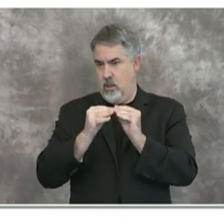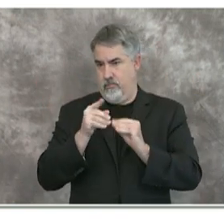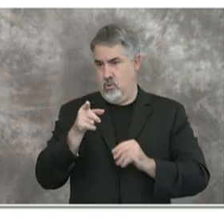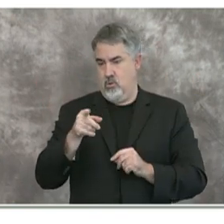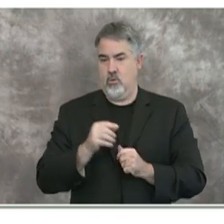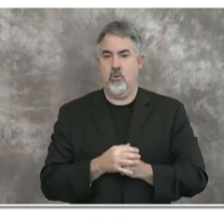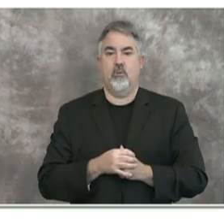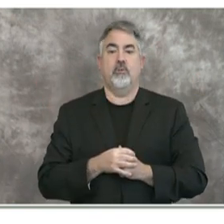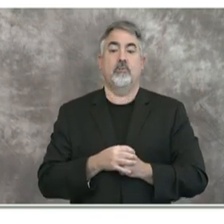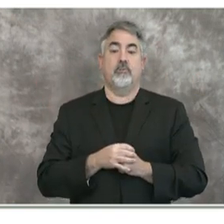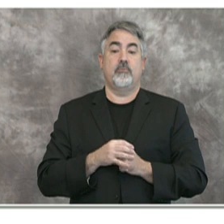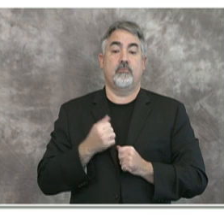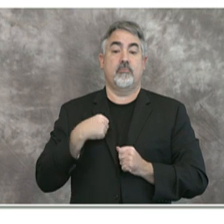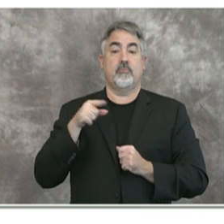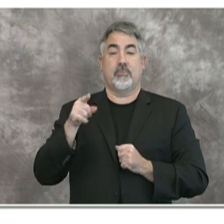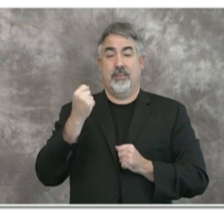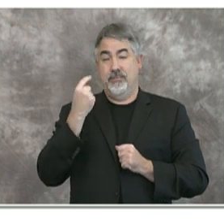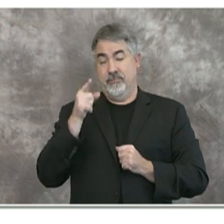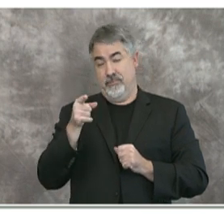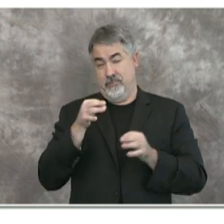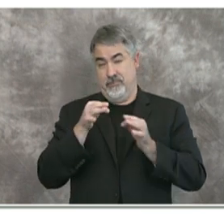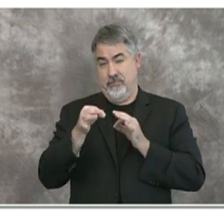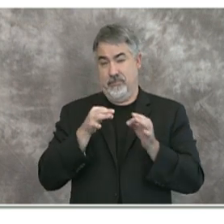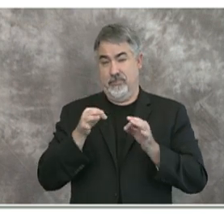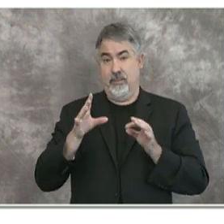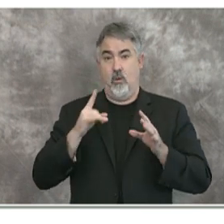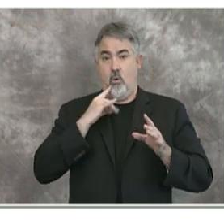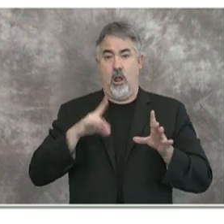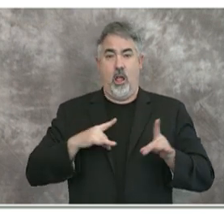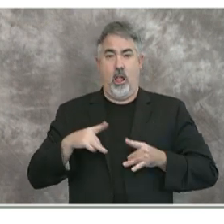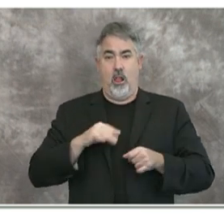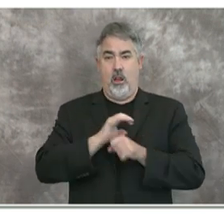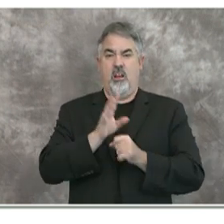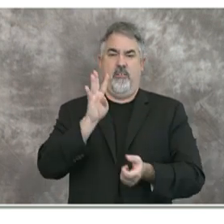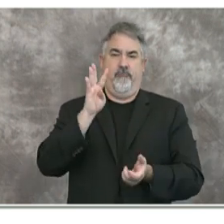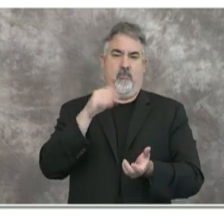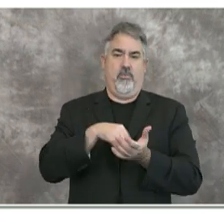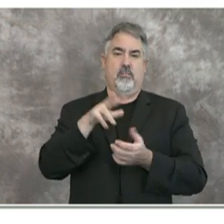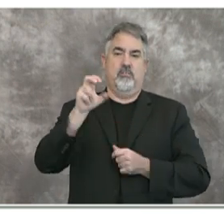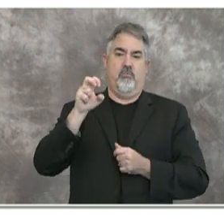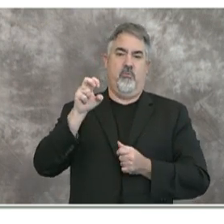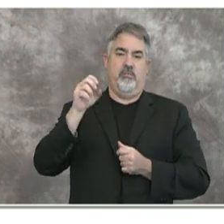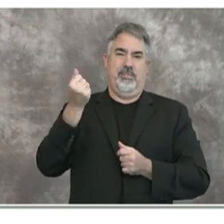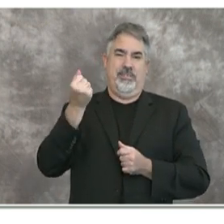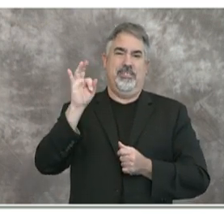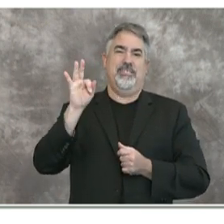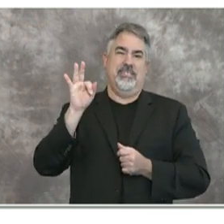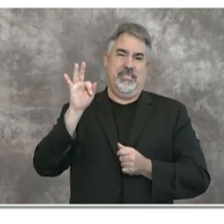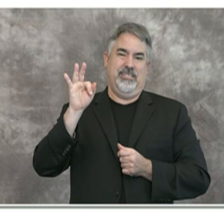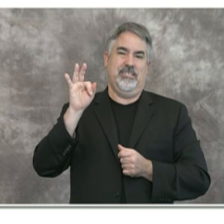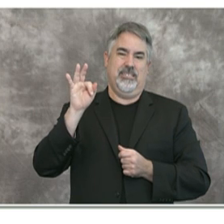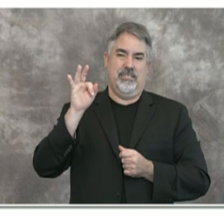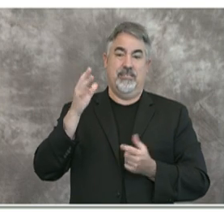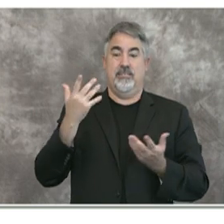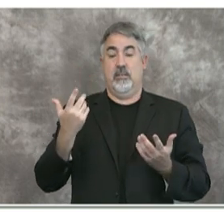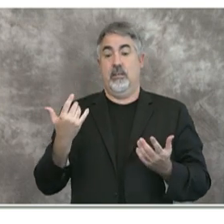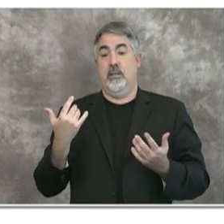on here our current positive cumulative 4,319. Our estimated number of recoveries